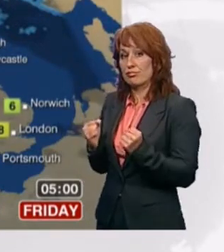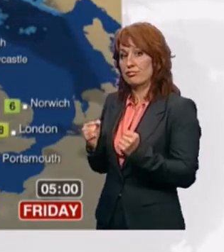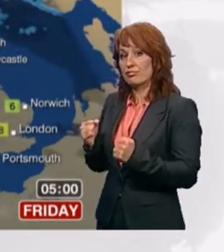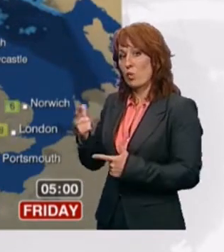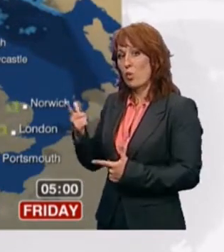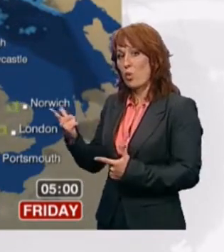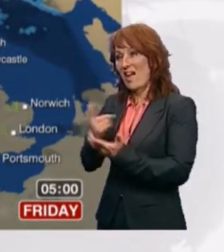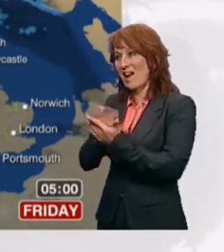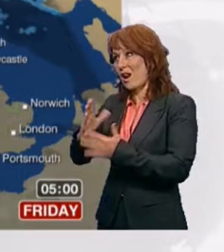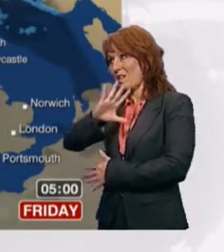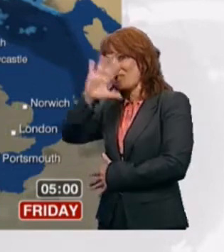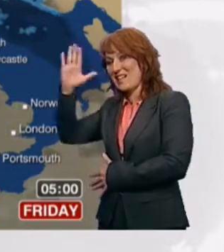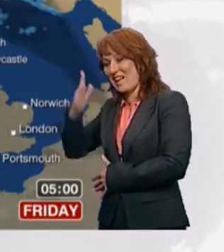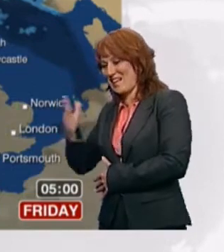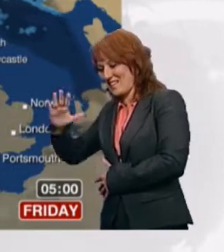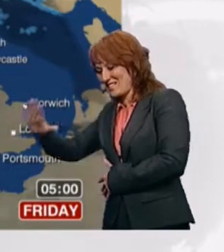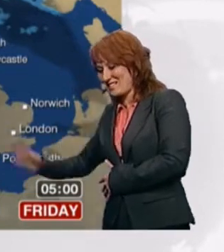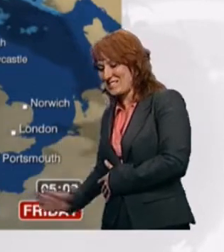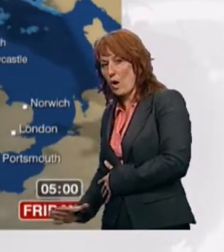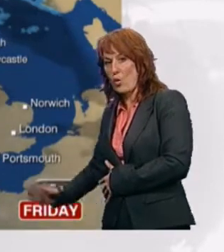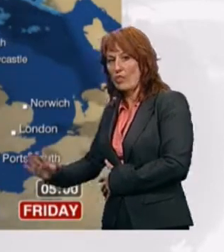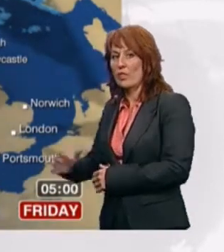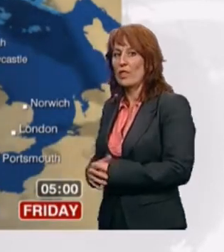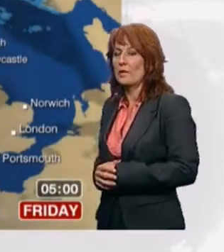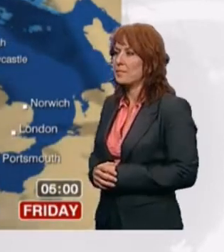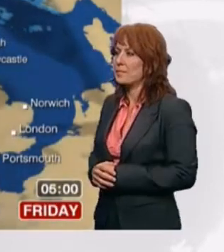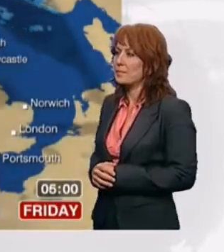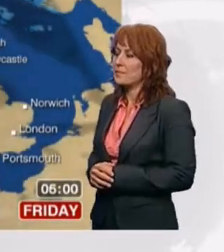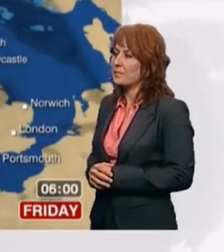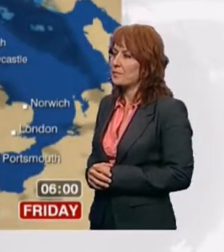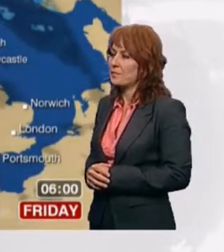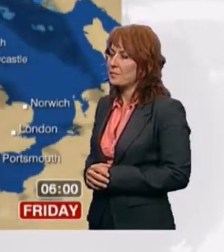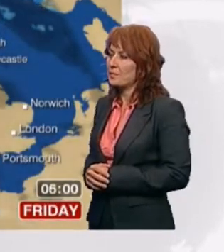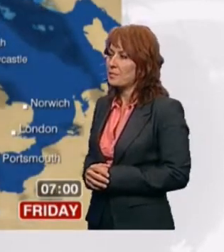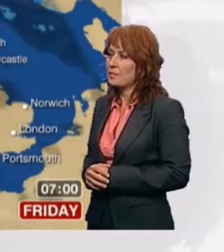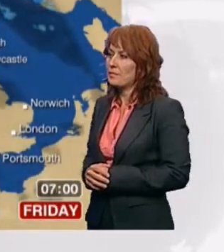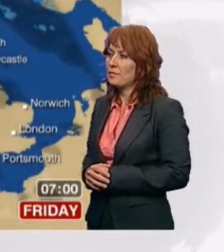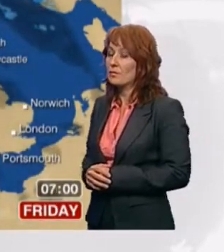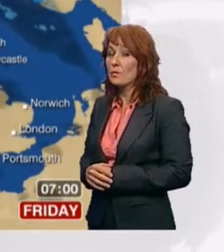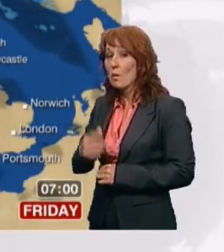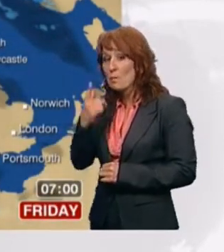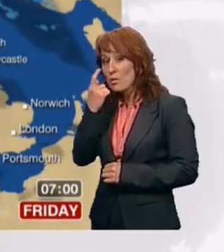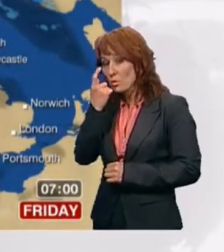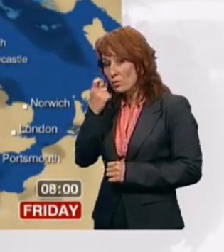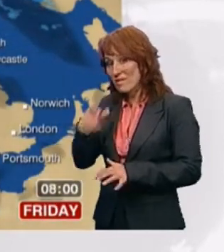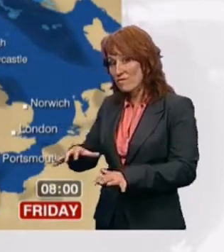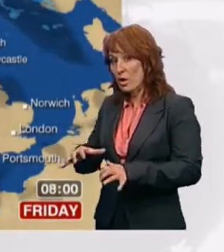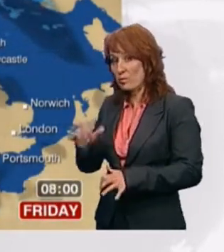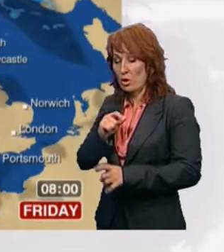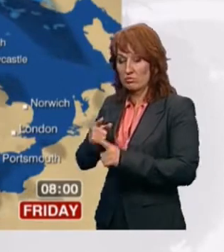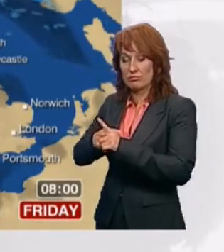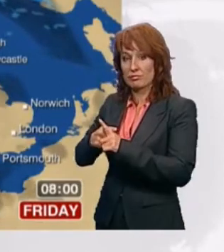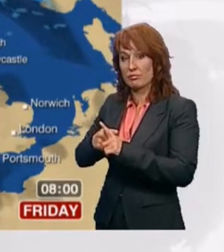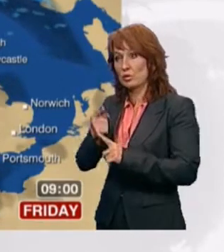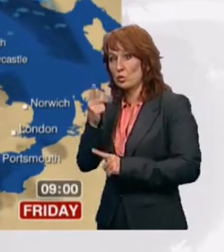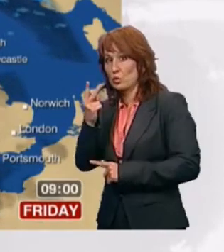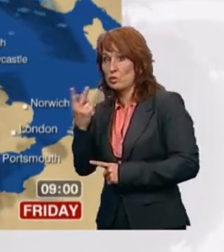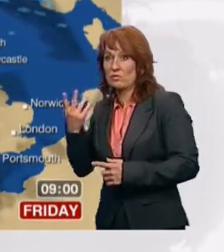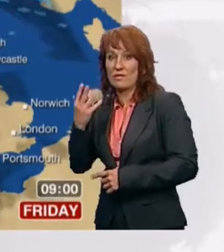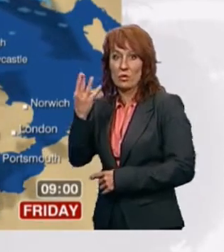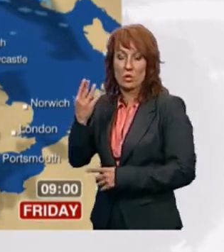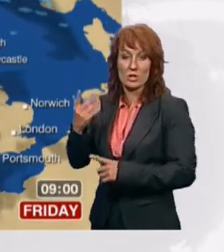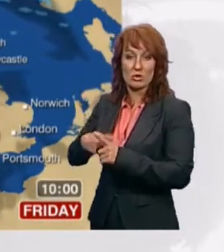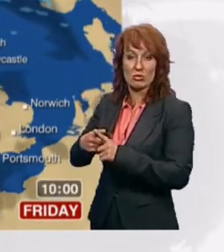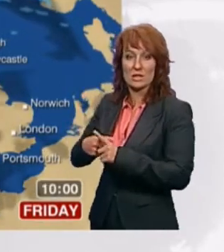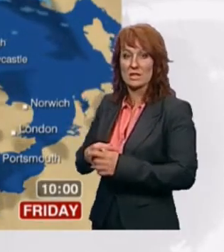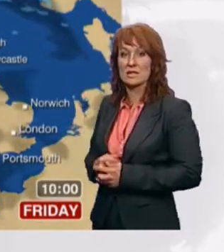clearer. And it'll be colder than that in the countryside, down to 2 or 4 degrees in places. So a touch of ground frost is possible. Now, what does Friday bring? Well, a